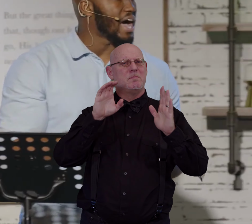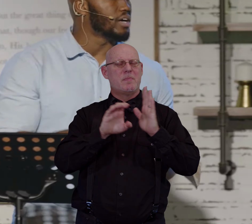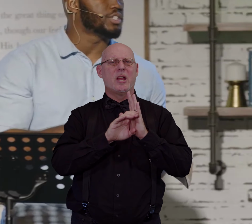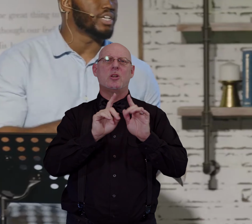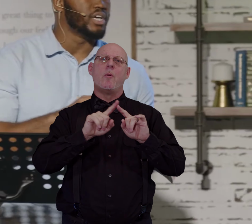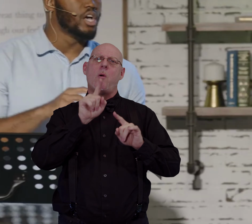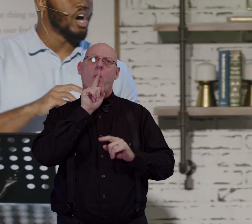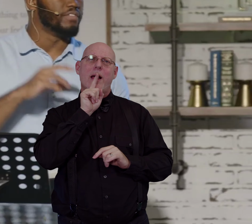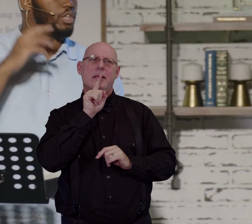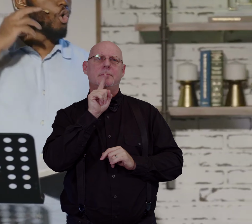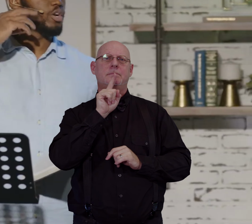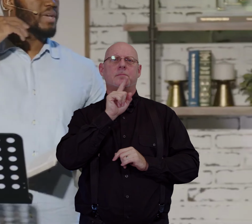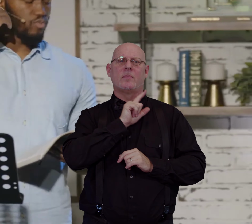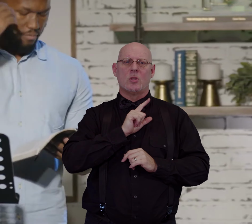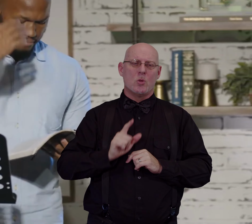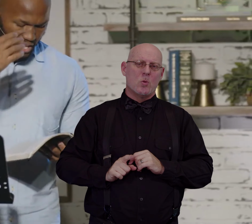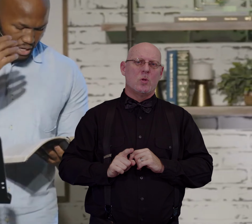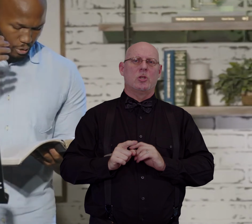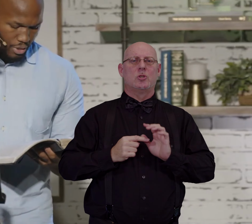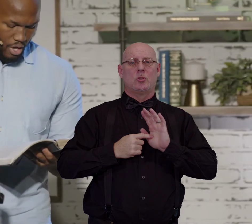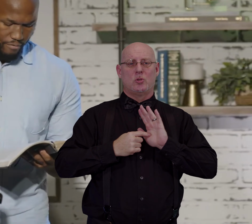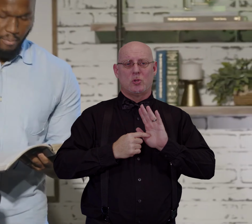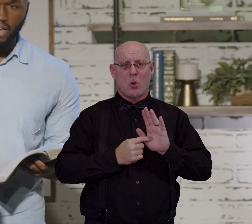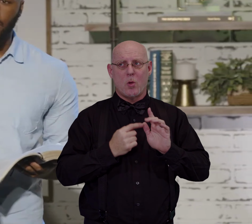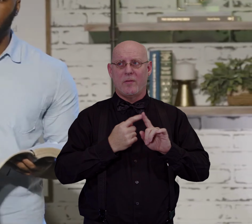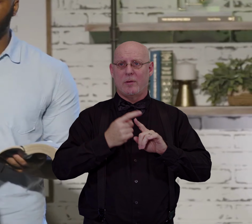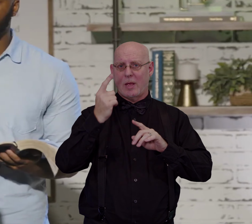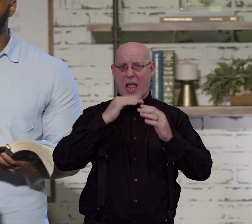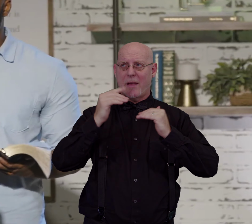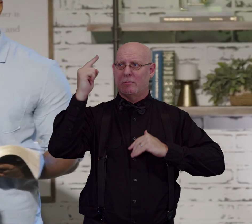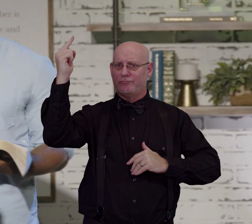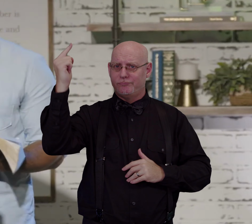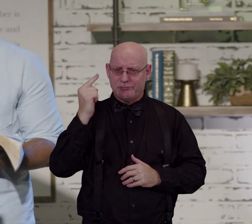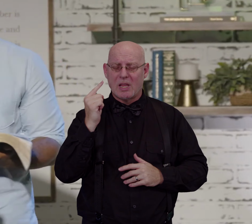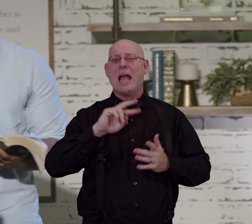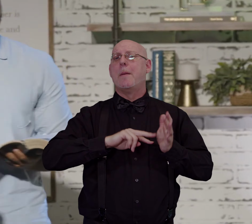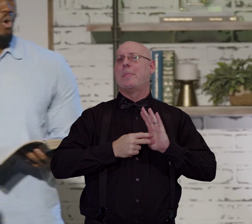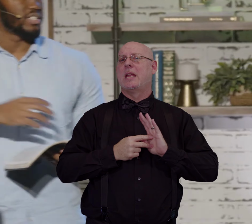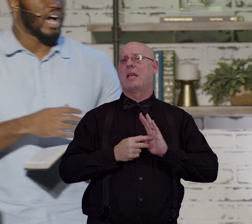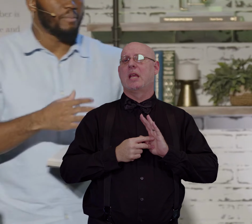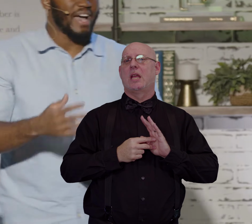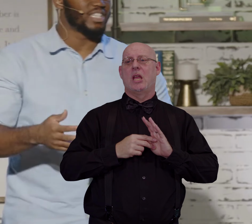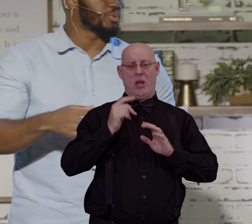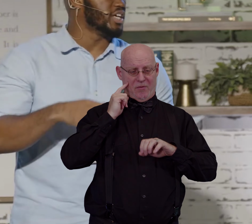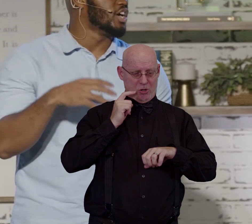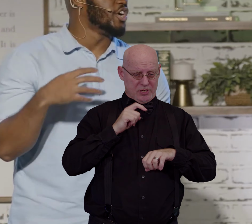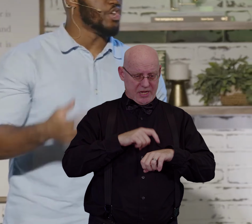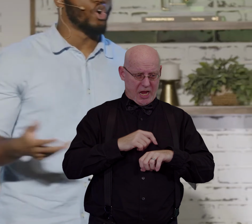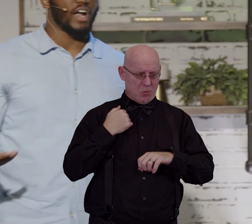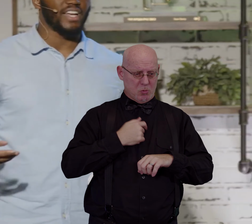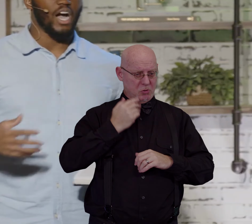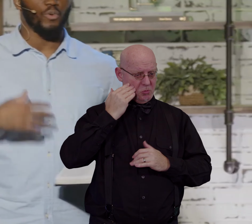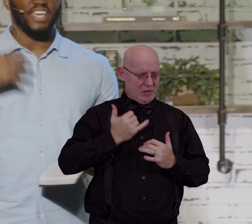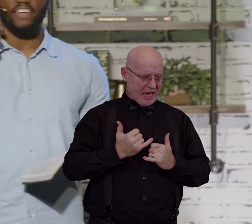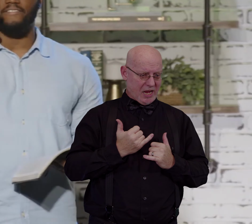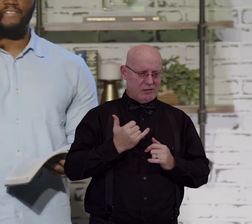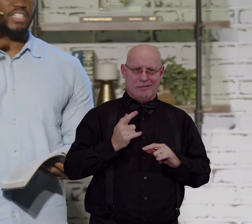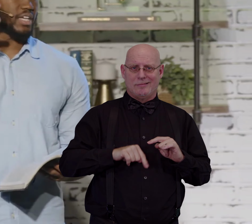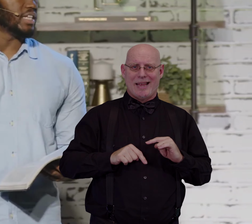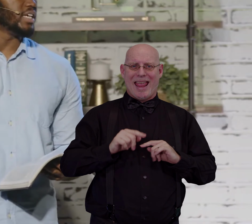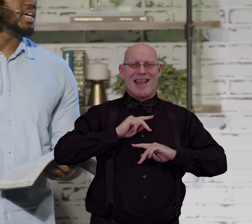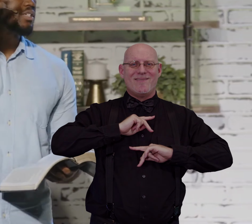but a reality of the Lord being revealed from heaven. So meaning that for a time, as we know right now, we